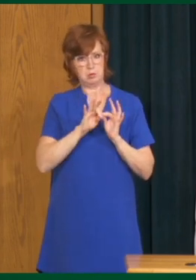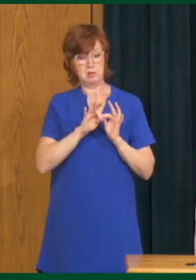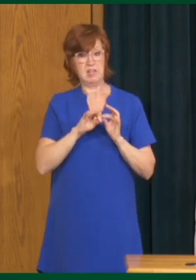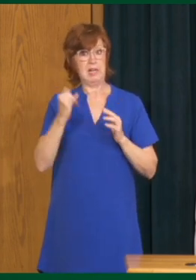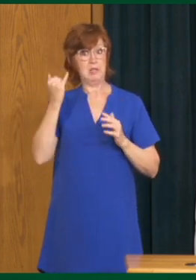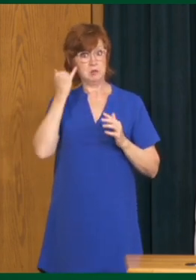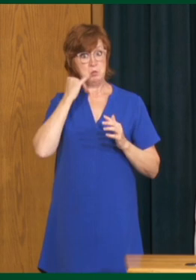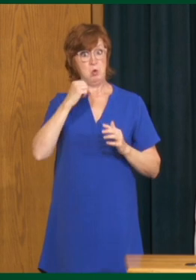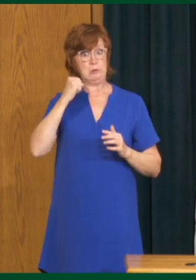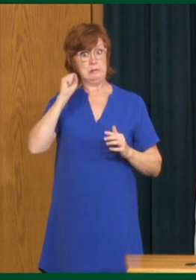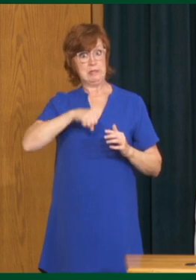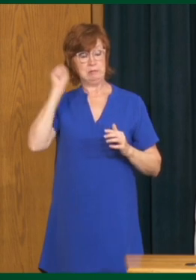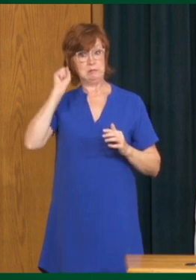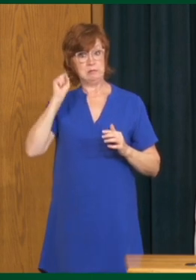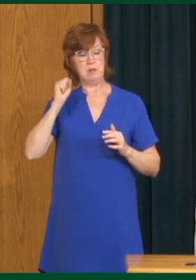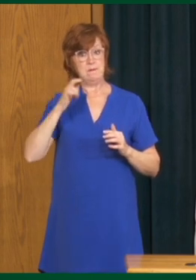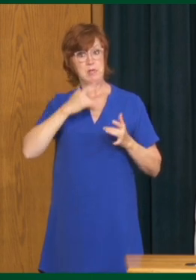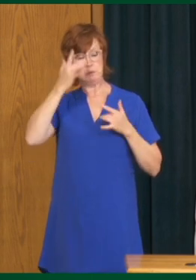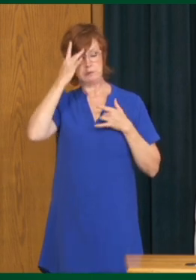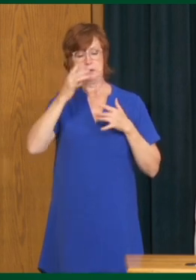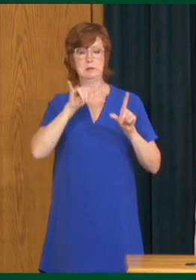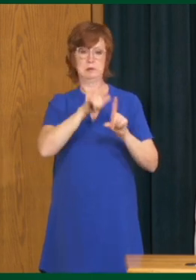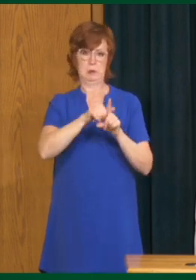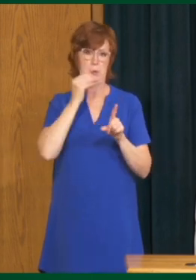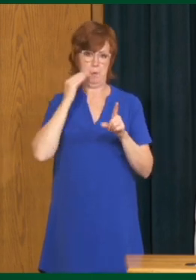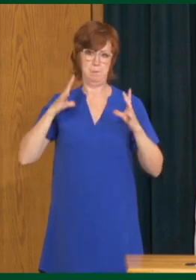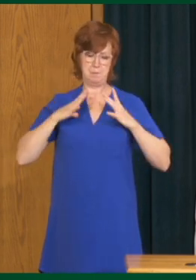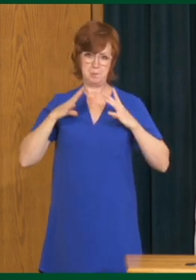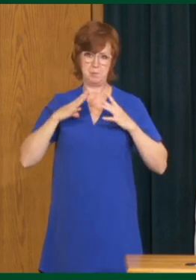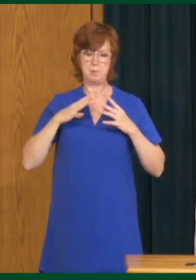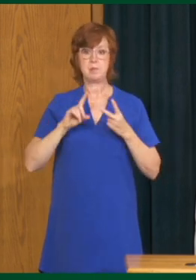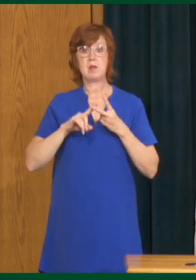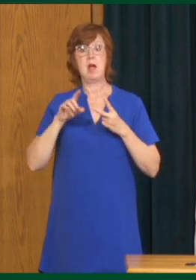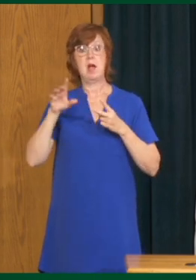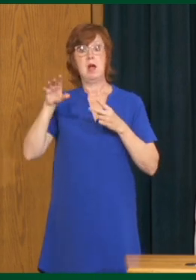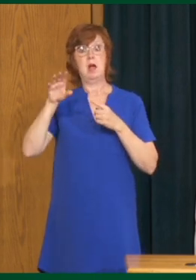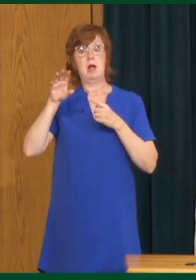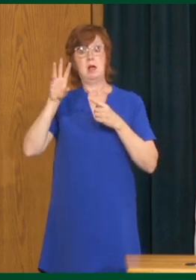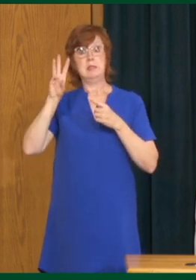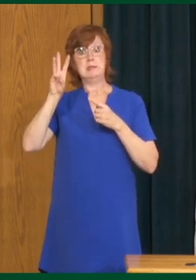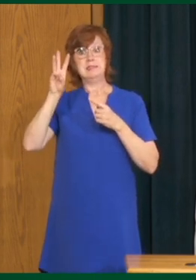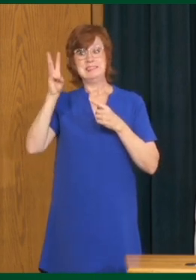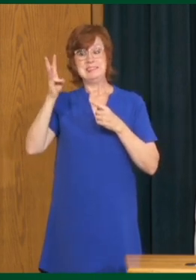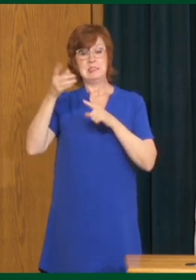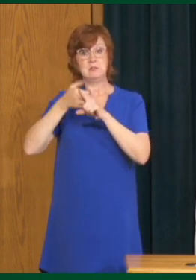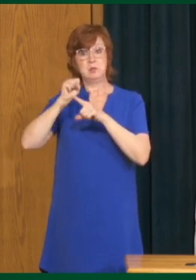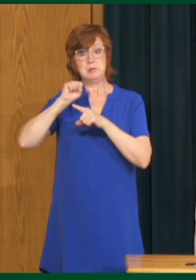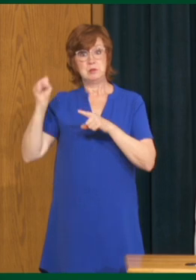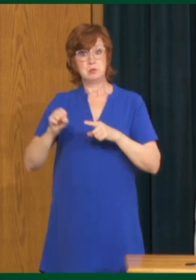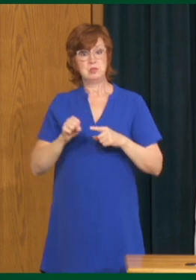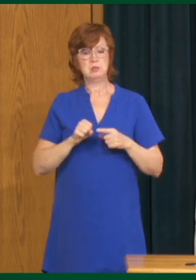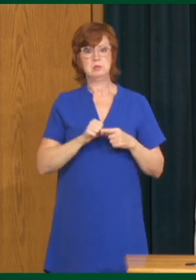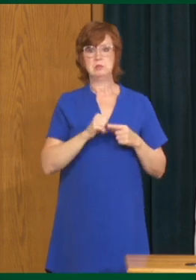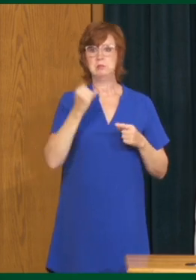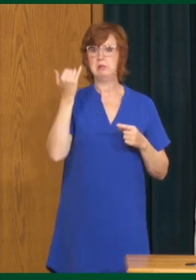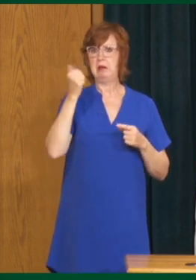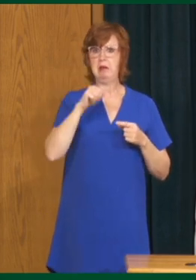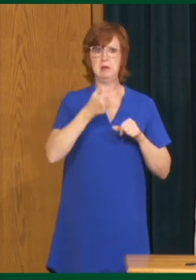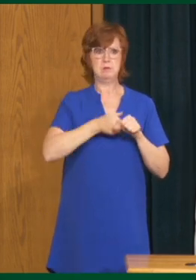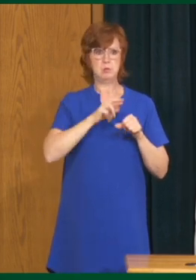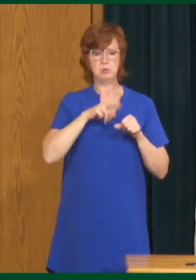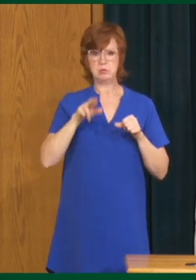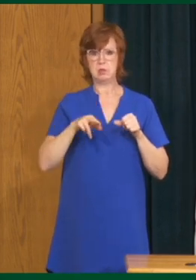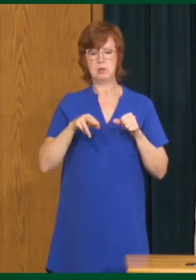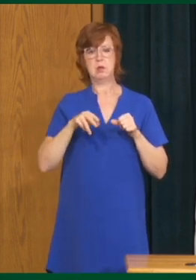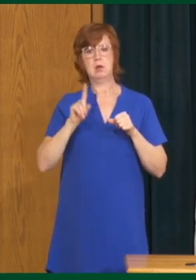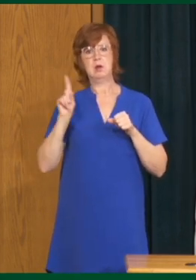one other comment that the cases that we have seen in Saskatoon and Regina continue to be occasional cases that are either linked